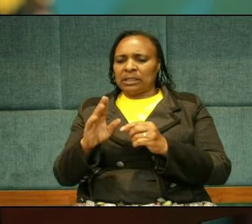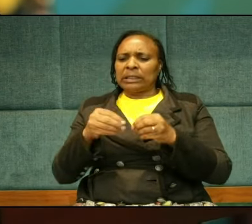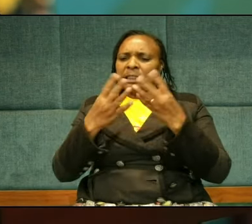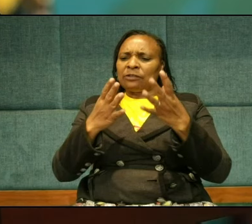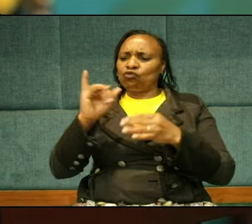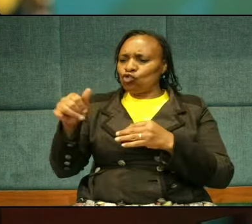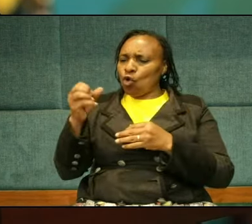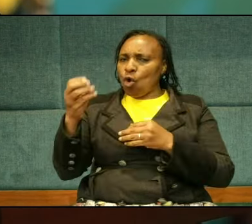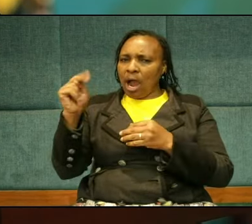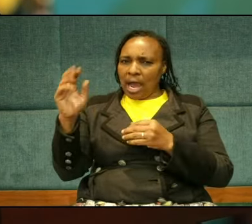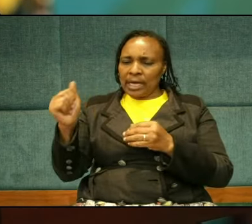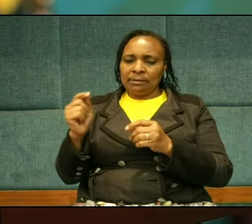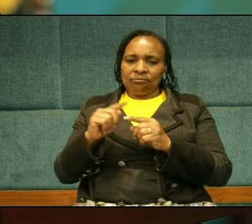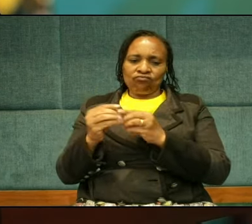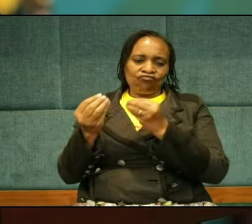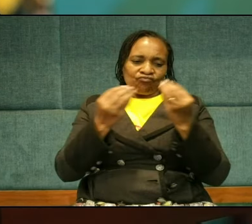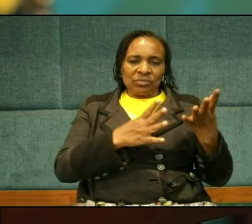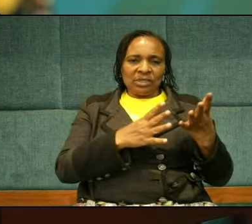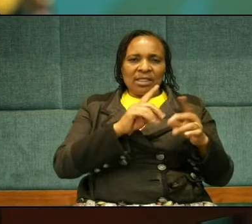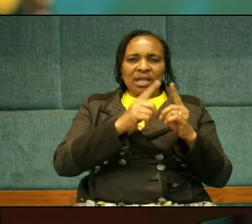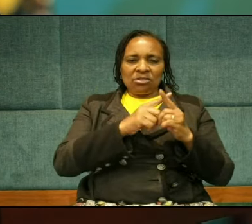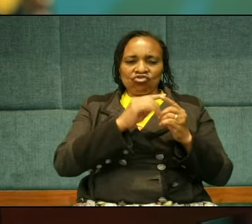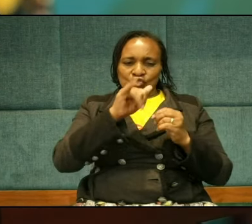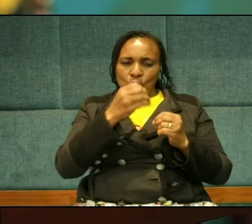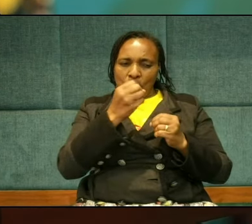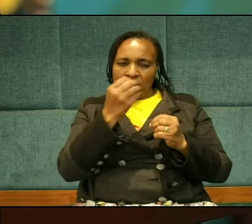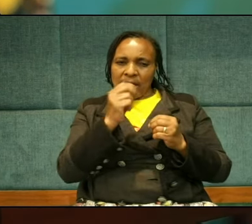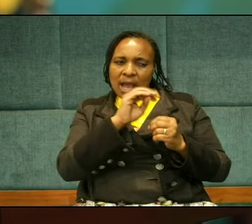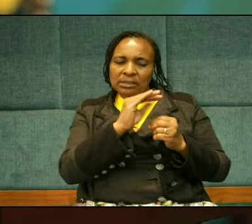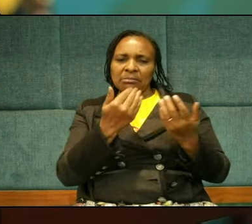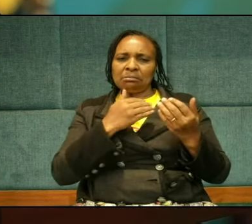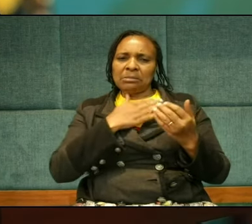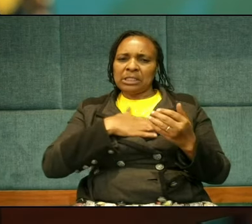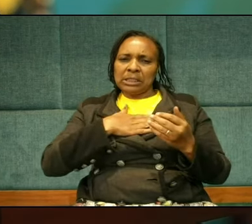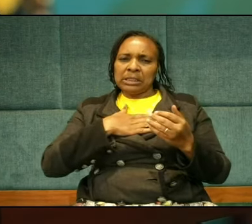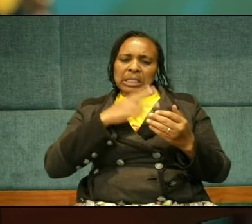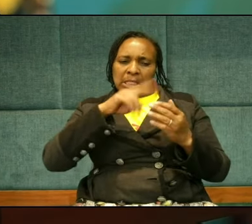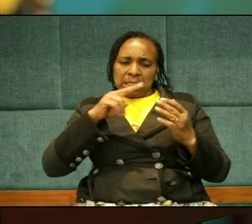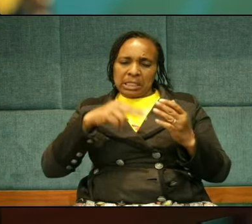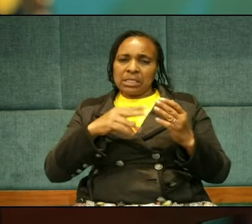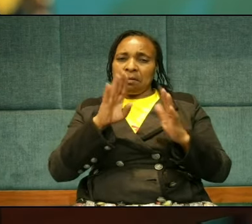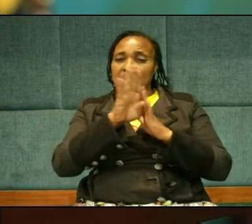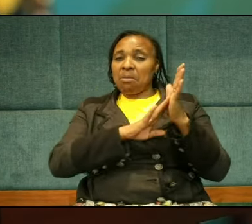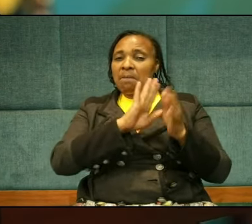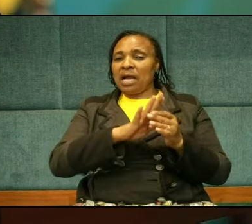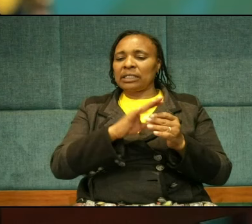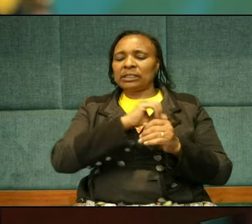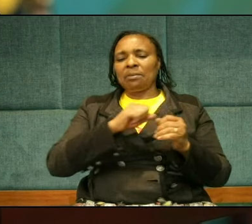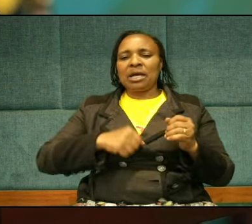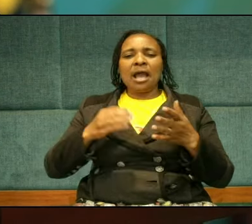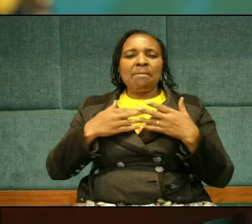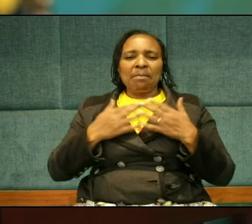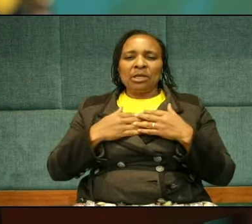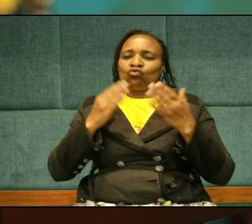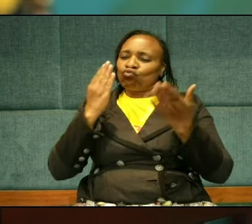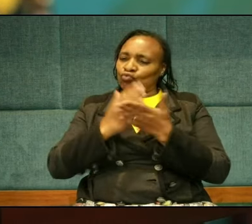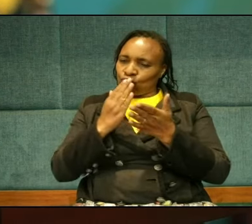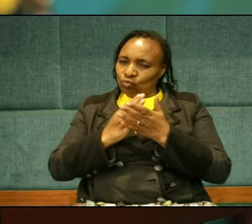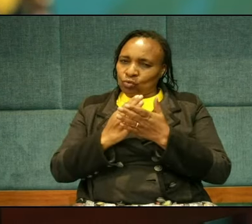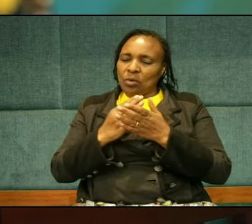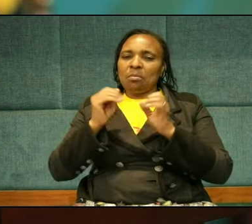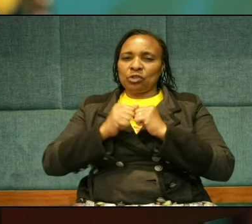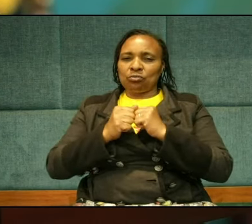during recess. When Johan asked, "Can I read your Bible again?" Samuel was so happy. He said, "Of course, you can read my